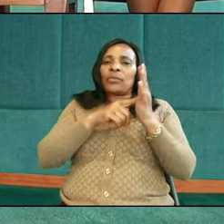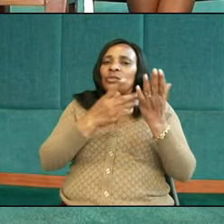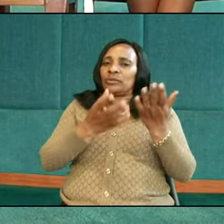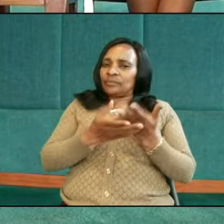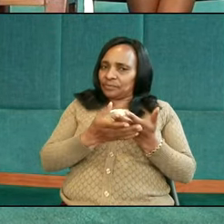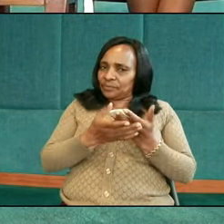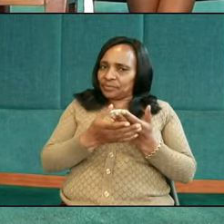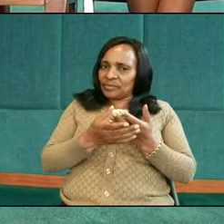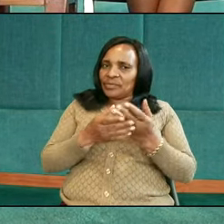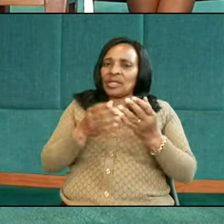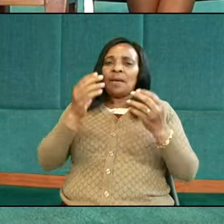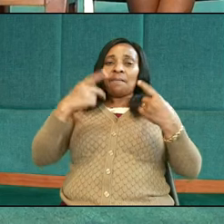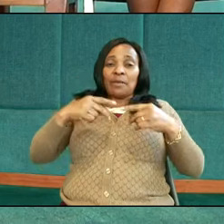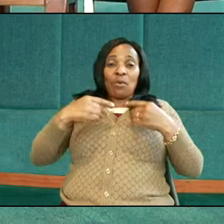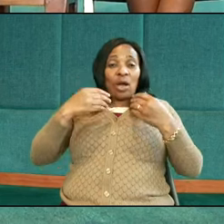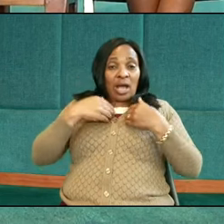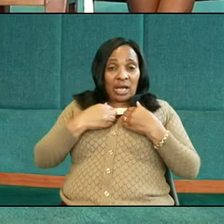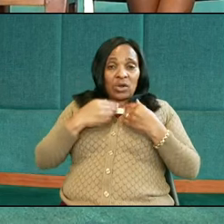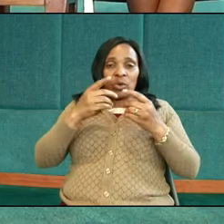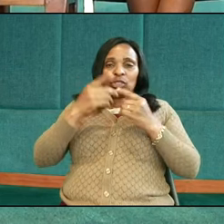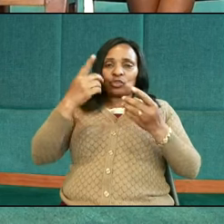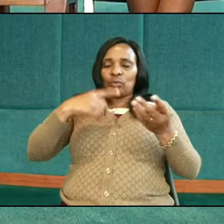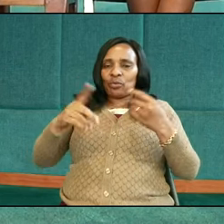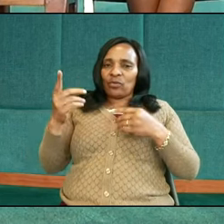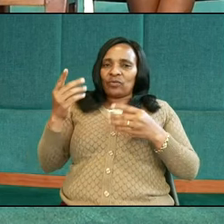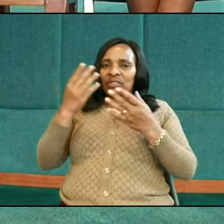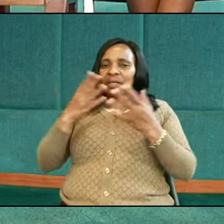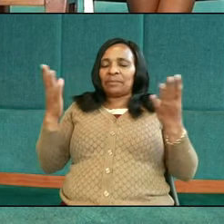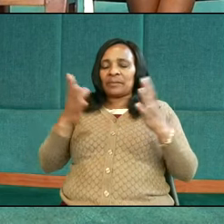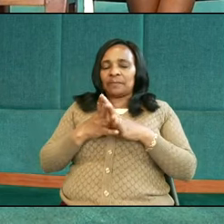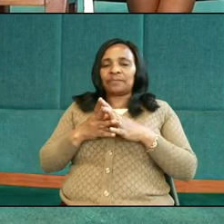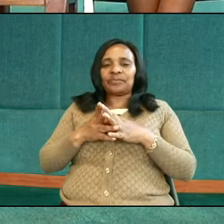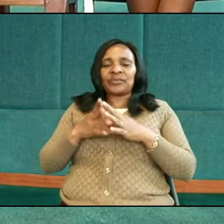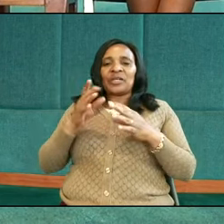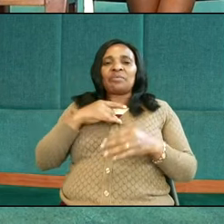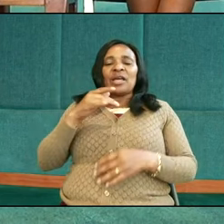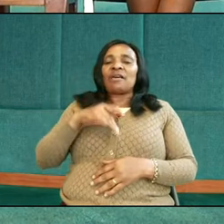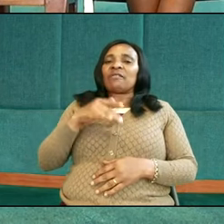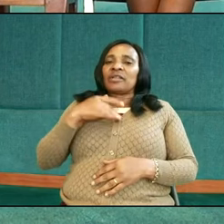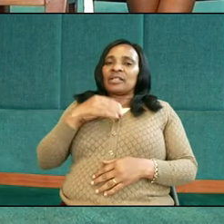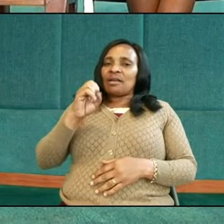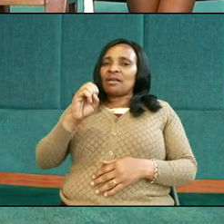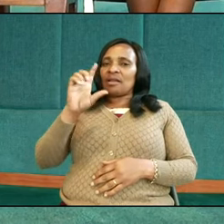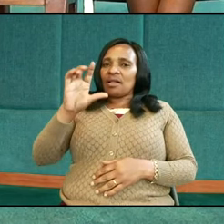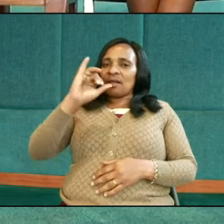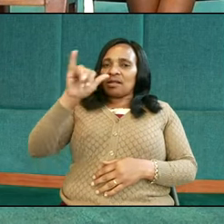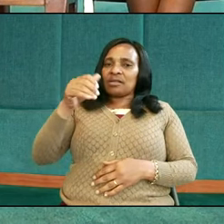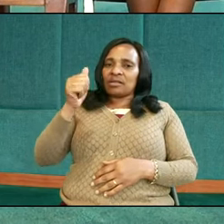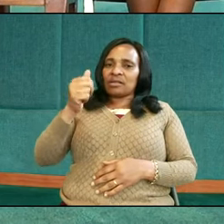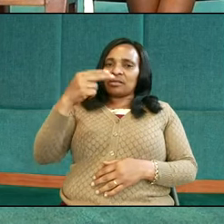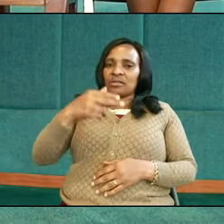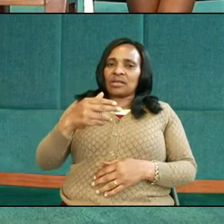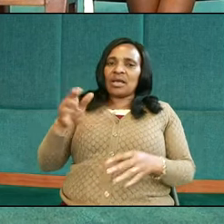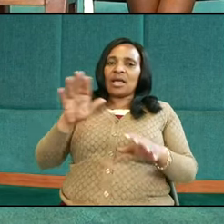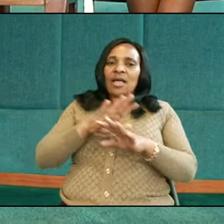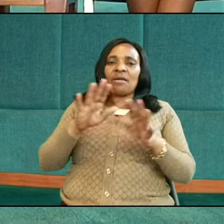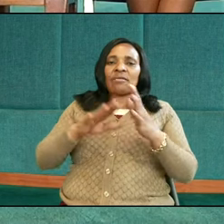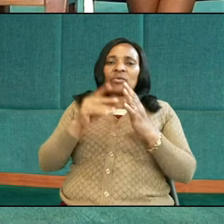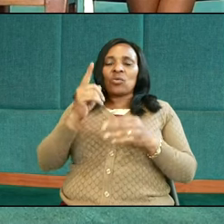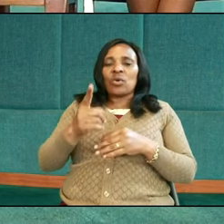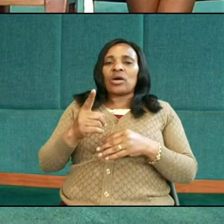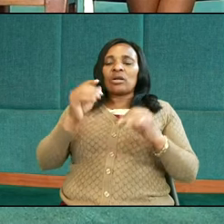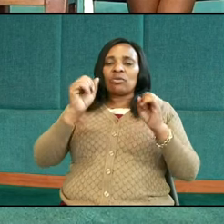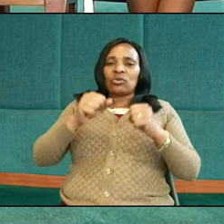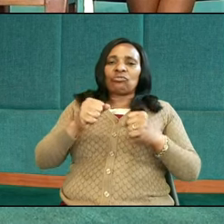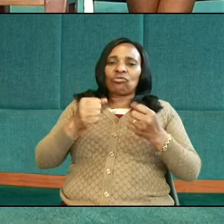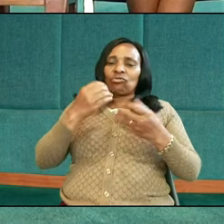audience, and he wanted to prove a point. What about you, Avin? What do you think? I feel like Elijah at this point was like, now everyone, you're going to witness